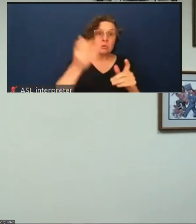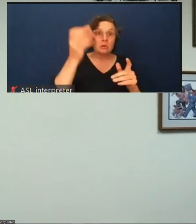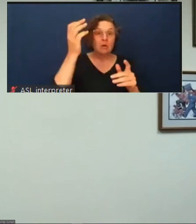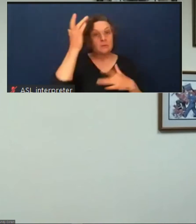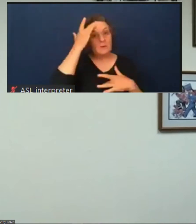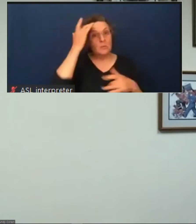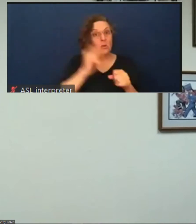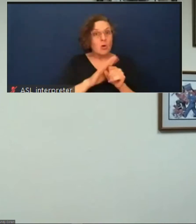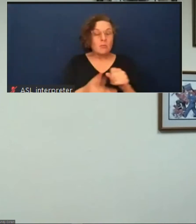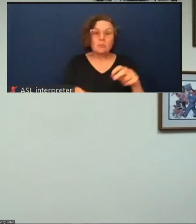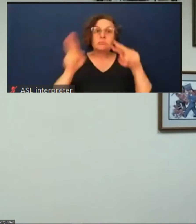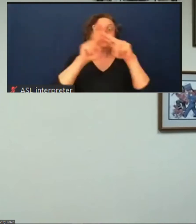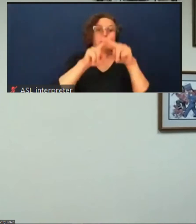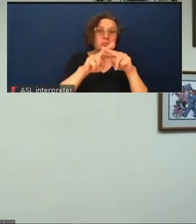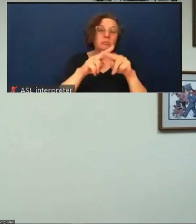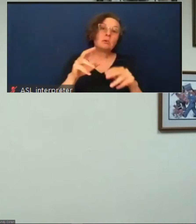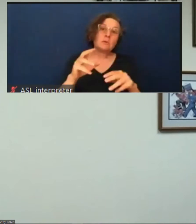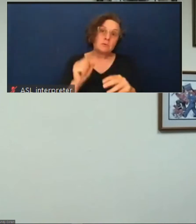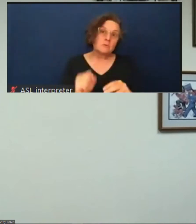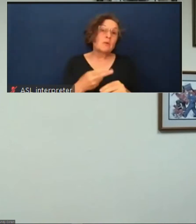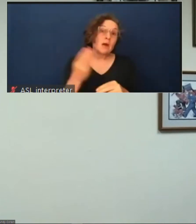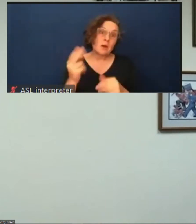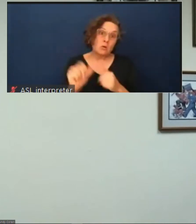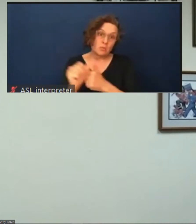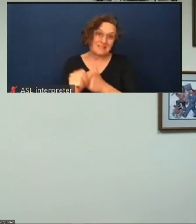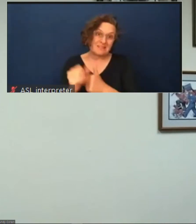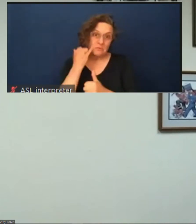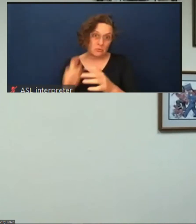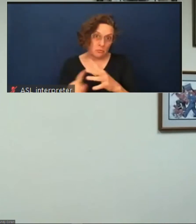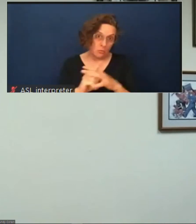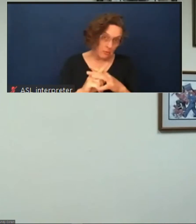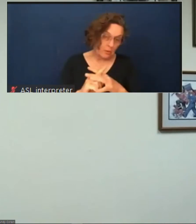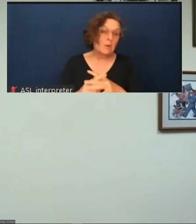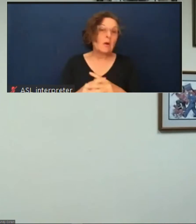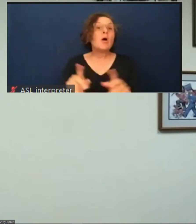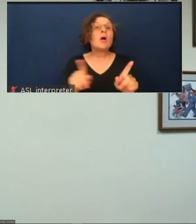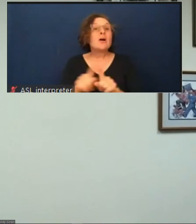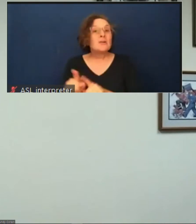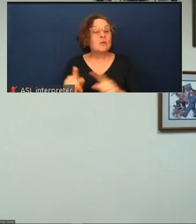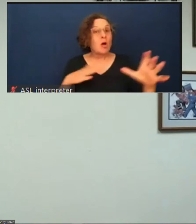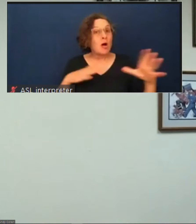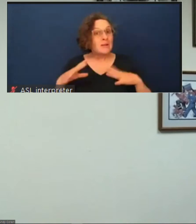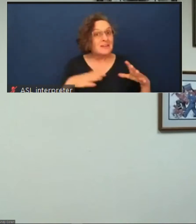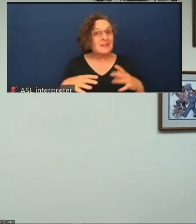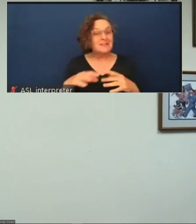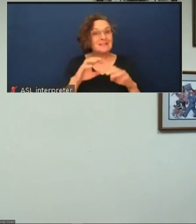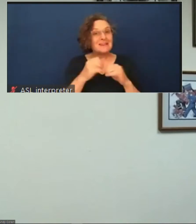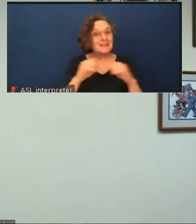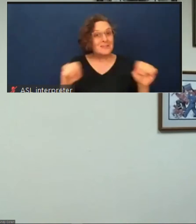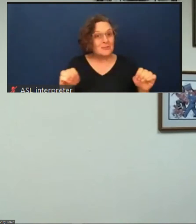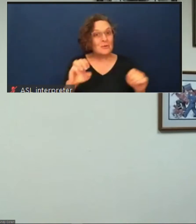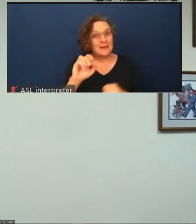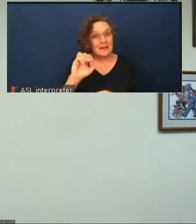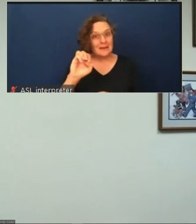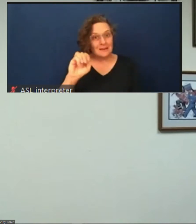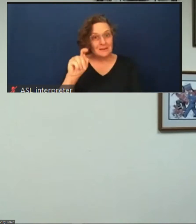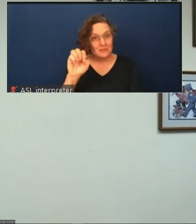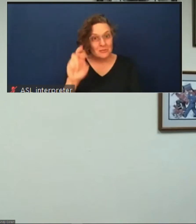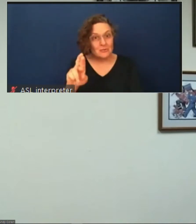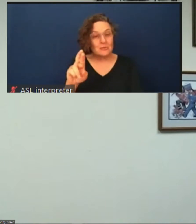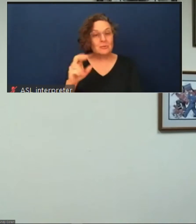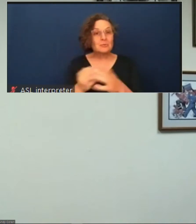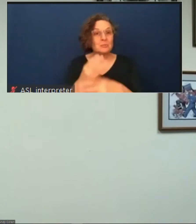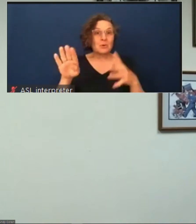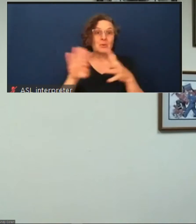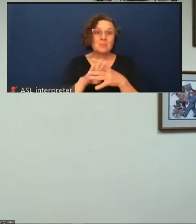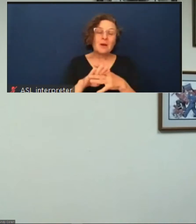people for the illness. Easter, spring break, more holidays. Want you to be happy, but avoid high-risk gatherings.